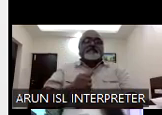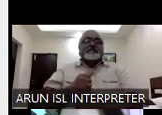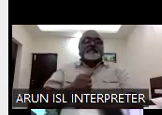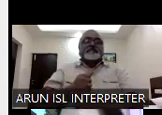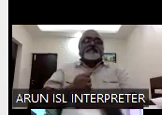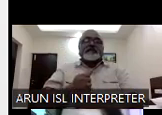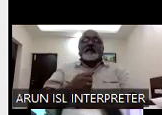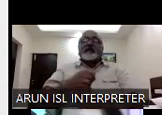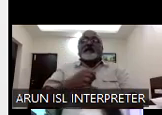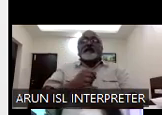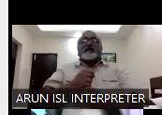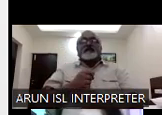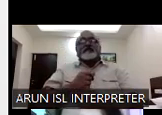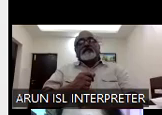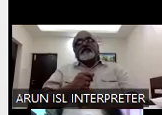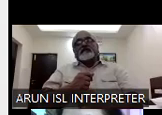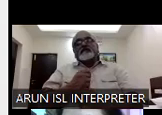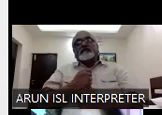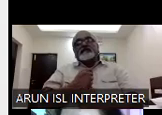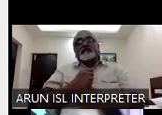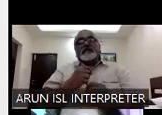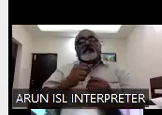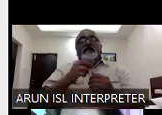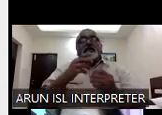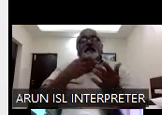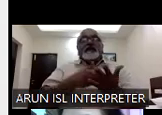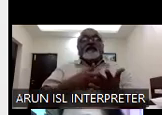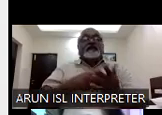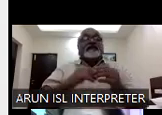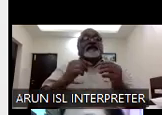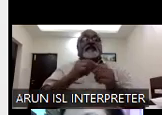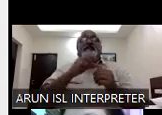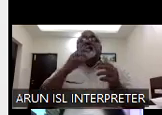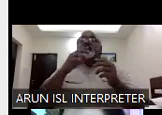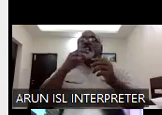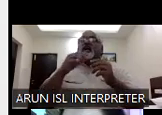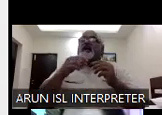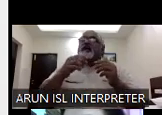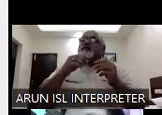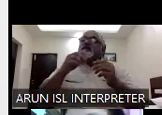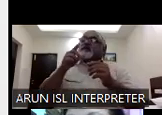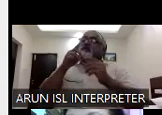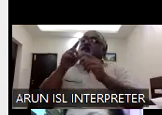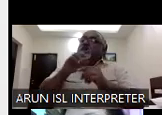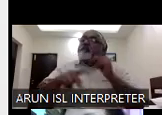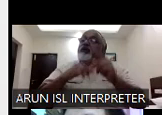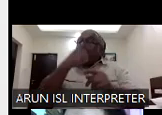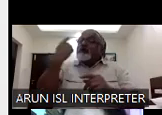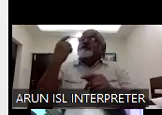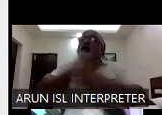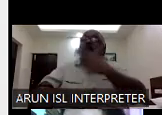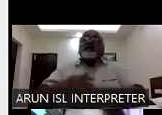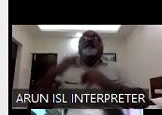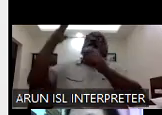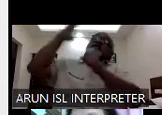of power, which is also called as structure of oppression, which has two parts. One is powerful and the second one